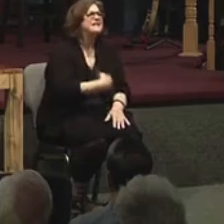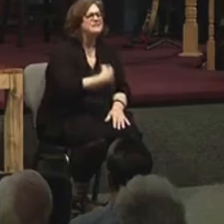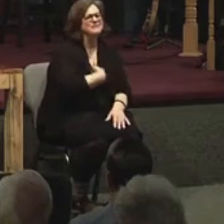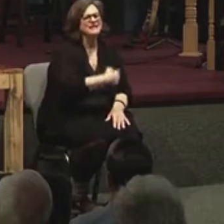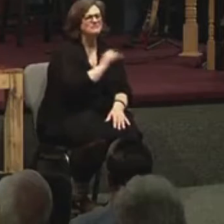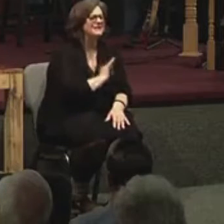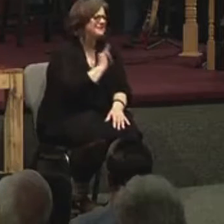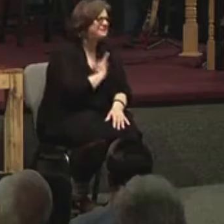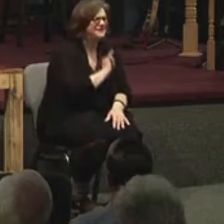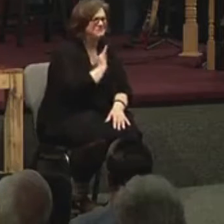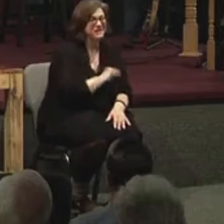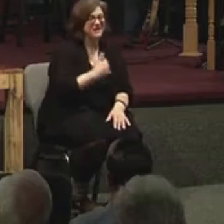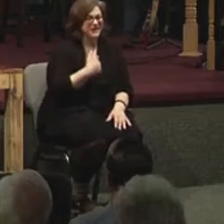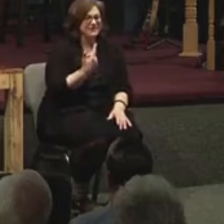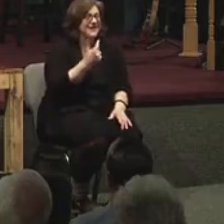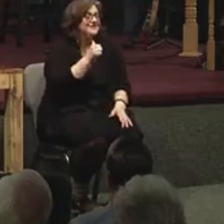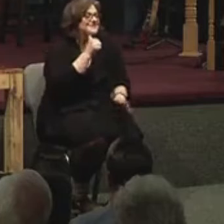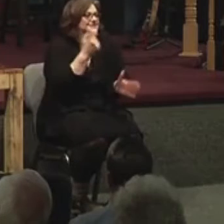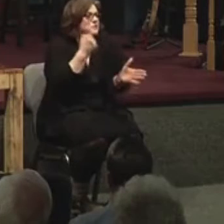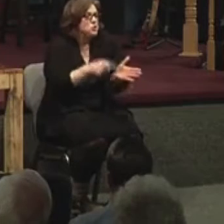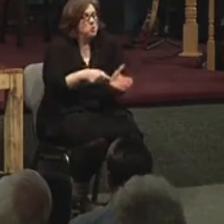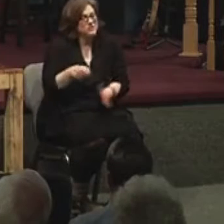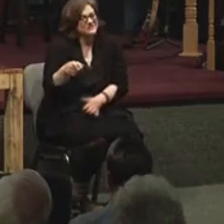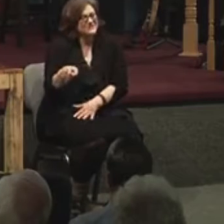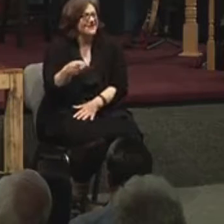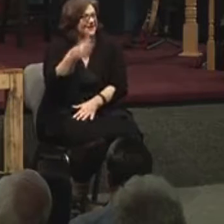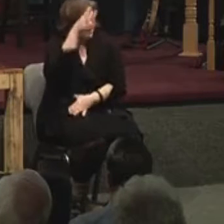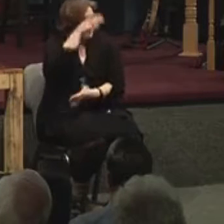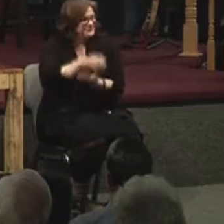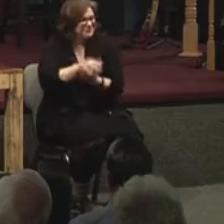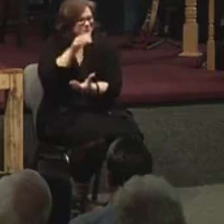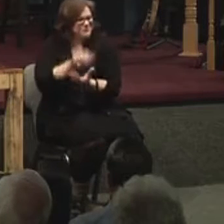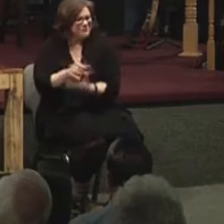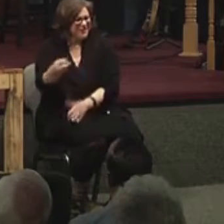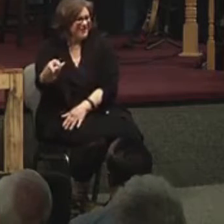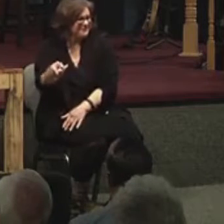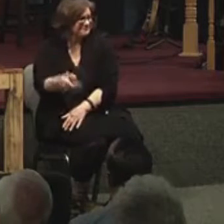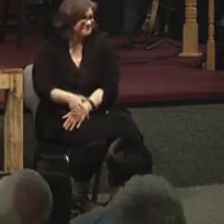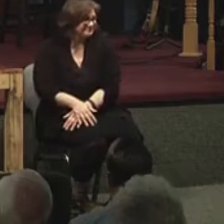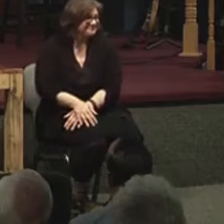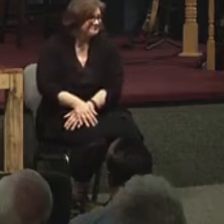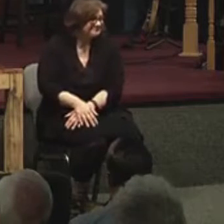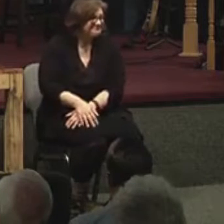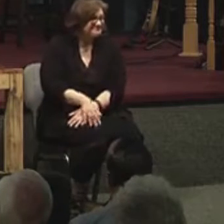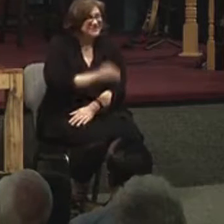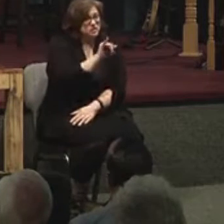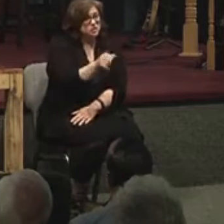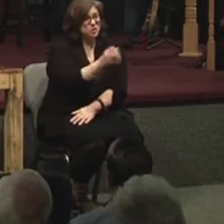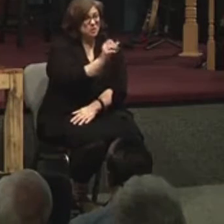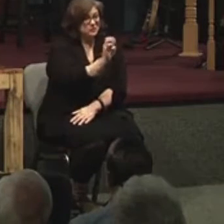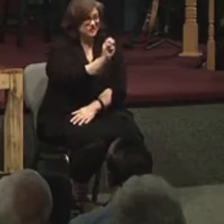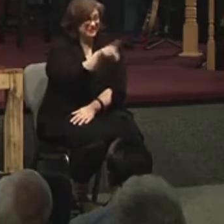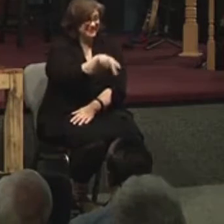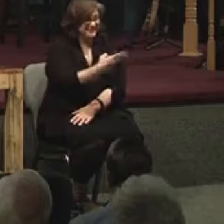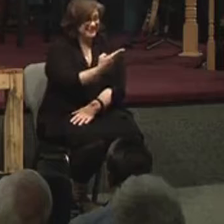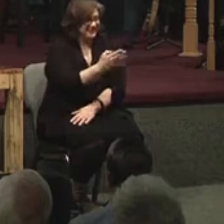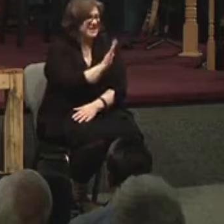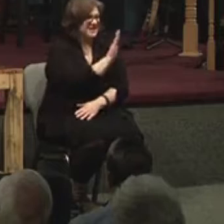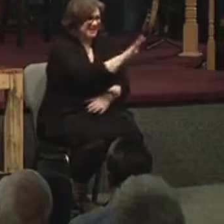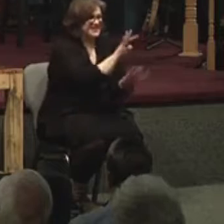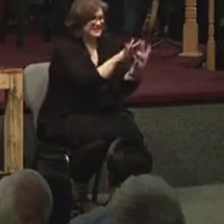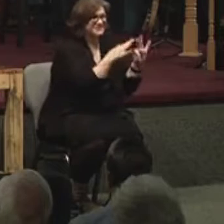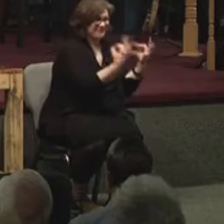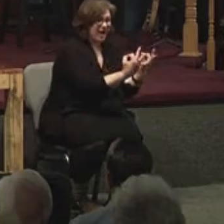needs, that they failed to see the need of this couple that came to town? Joseph's family. Joseph's family would have been there. He